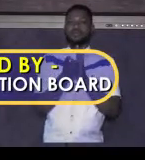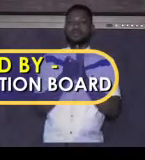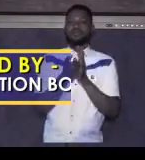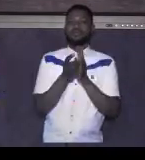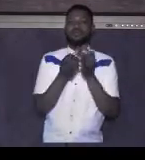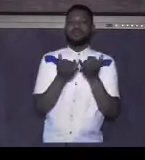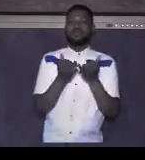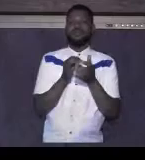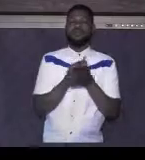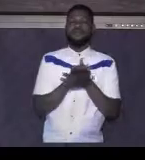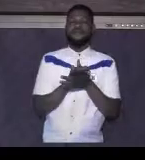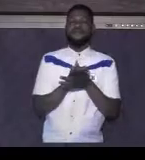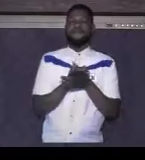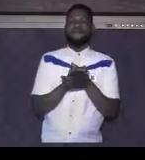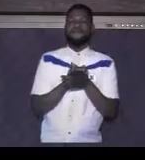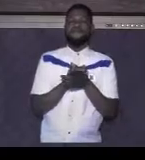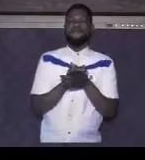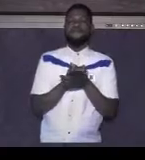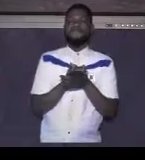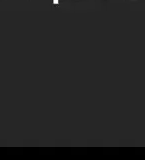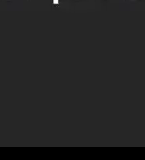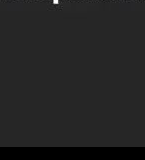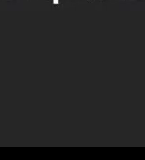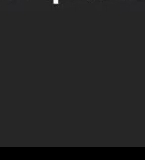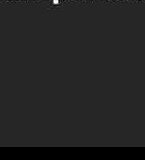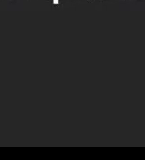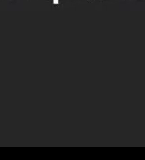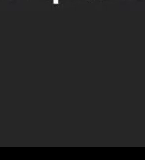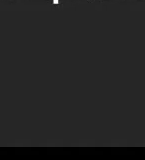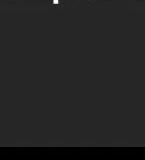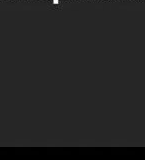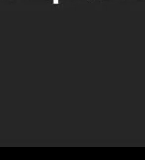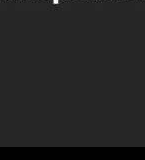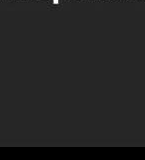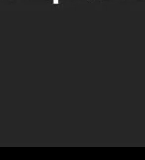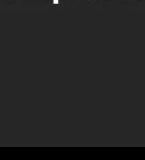attempt this. Your time starts now.